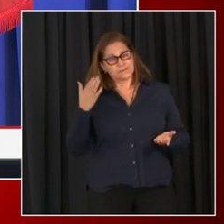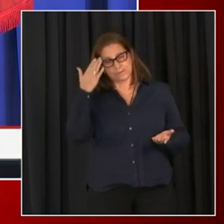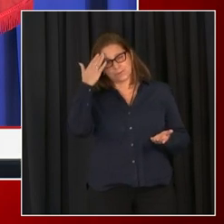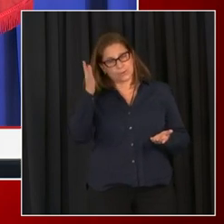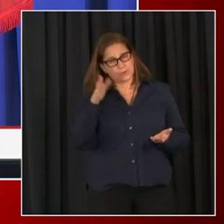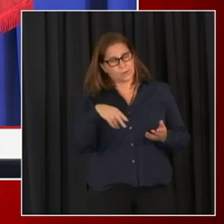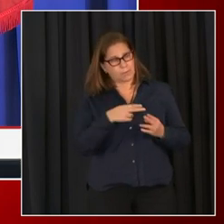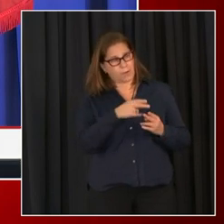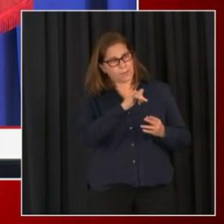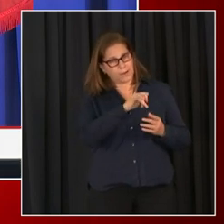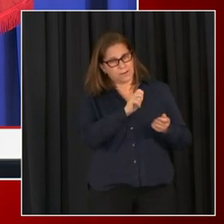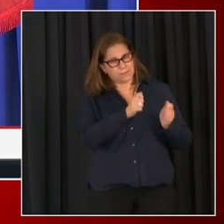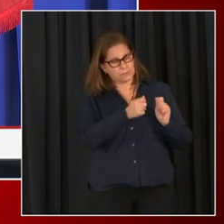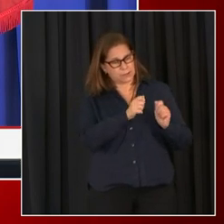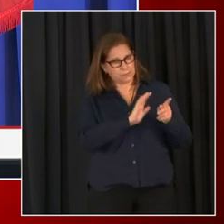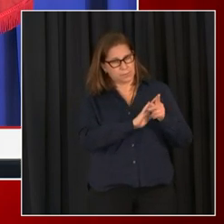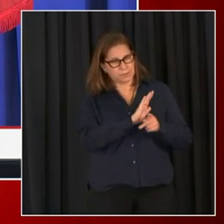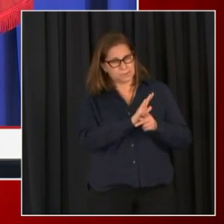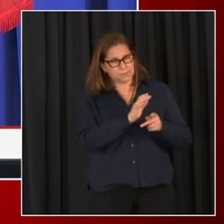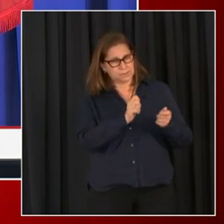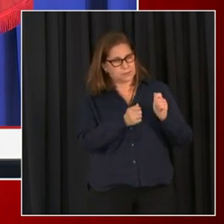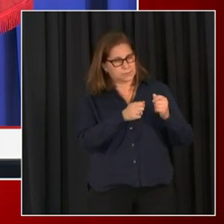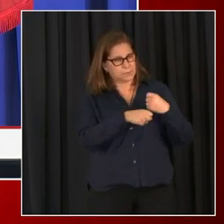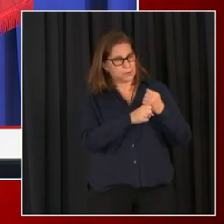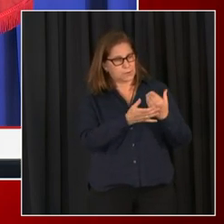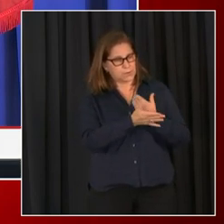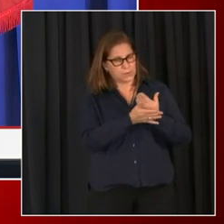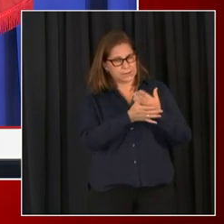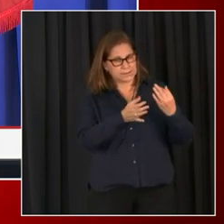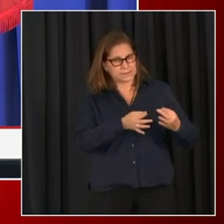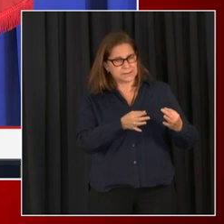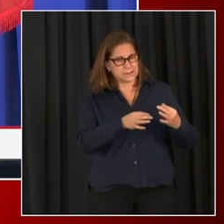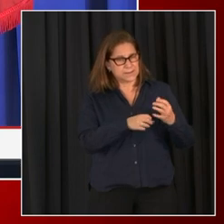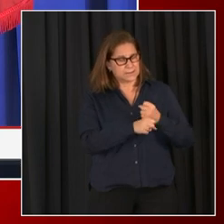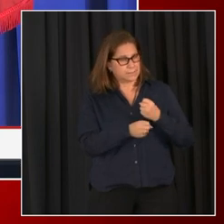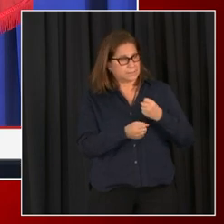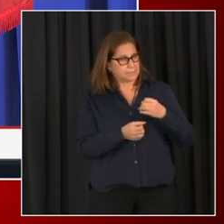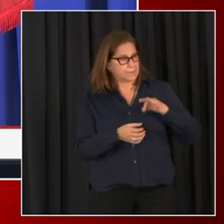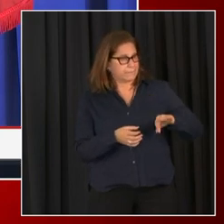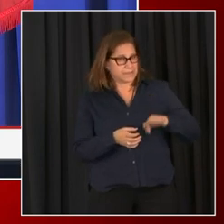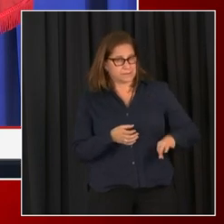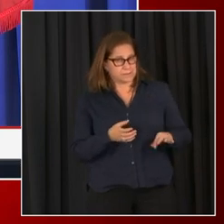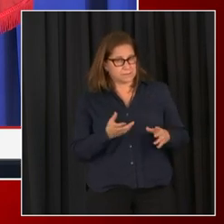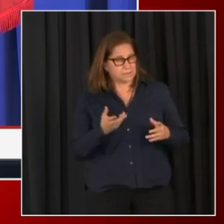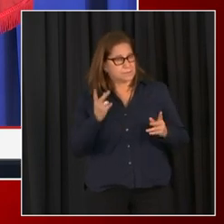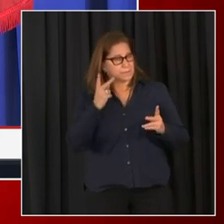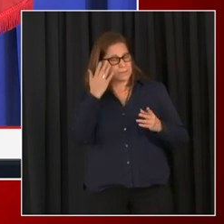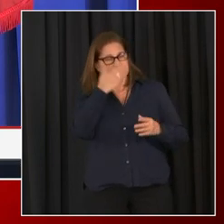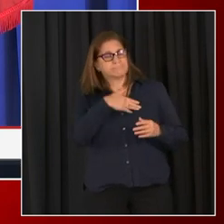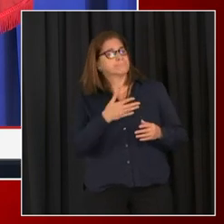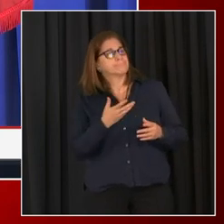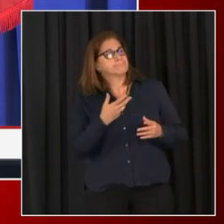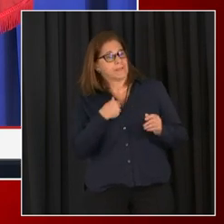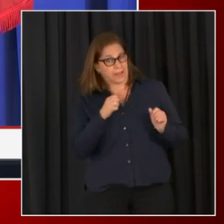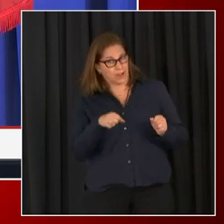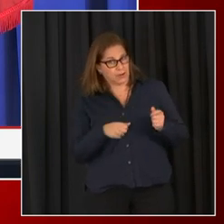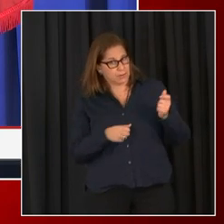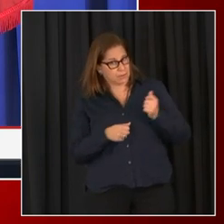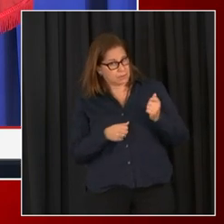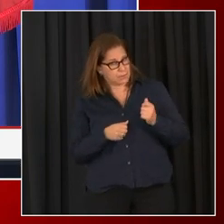make in order to continue to get the best benefits. And among those, Uber drivers and consultants,